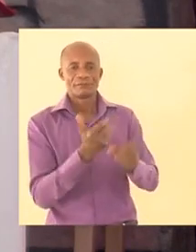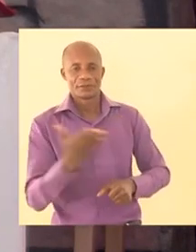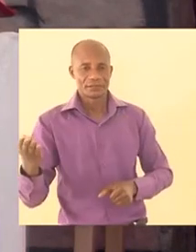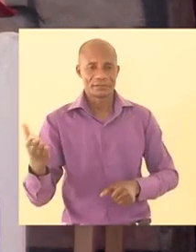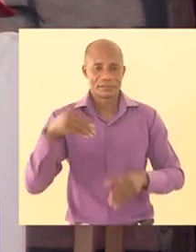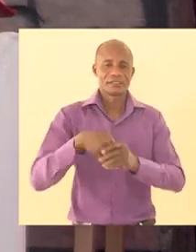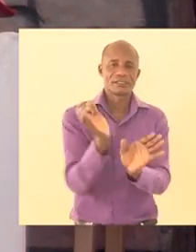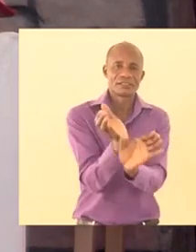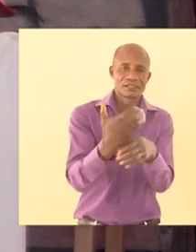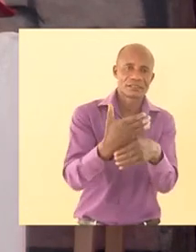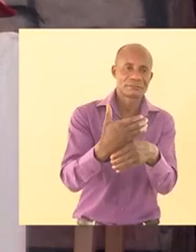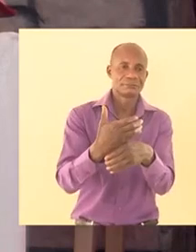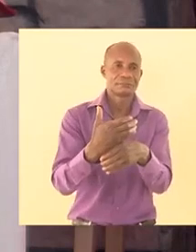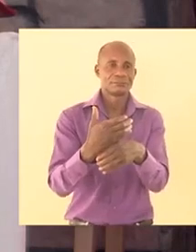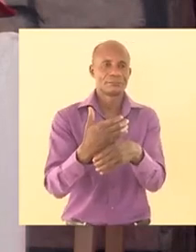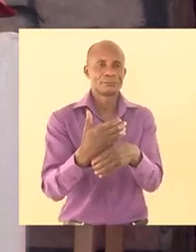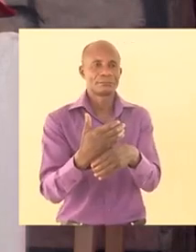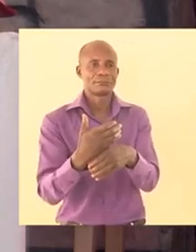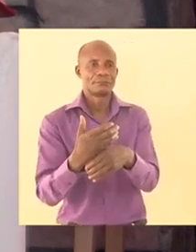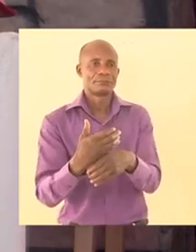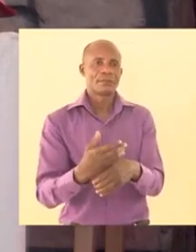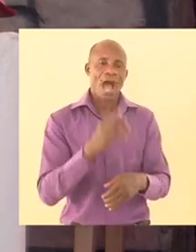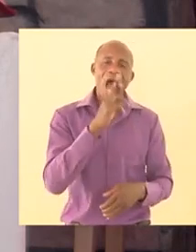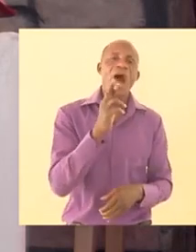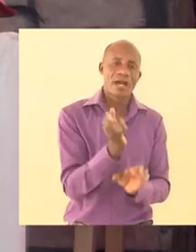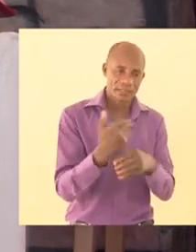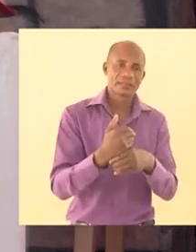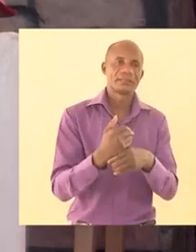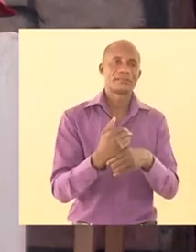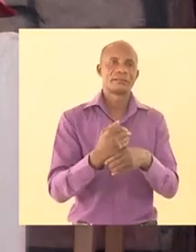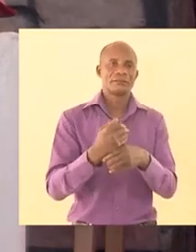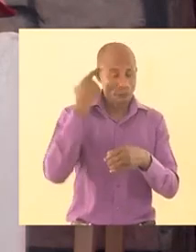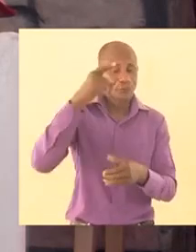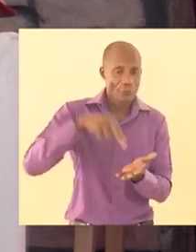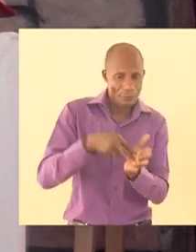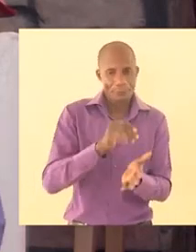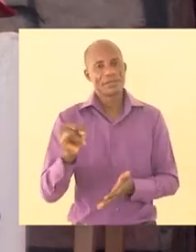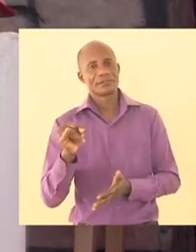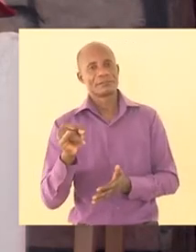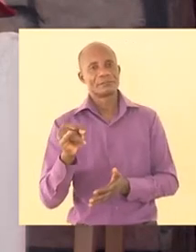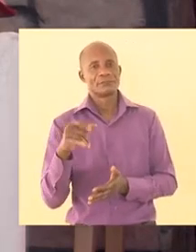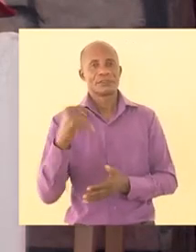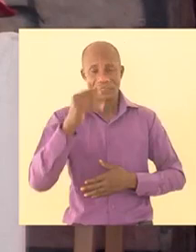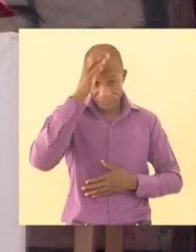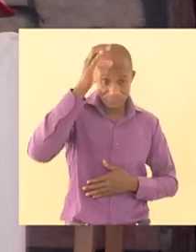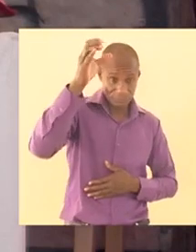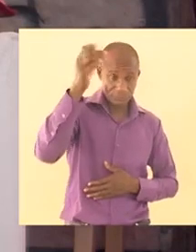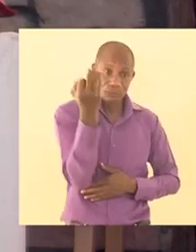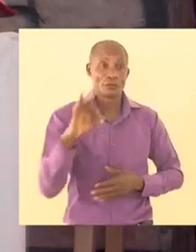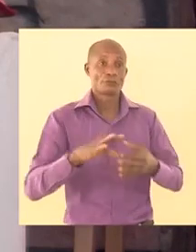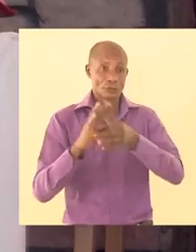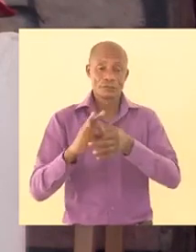Everything in creation, almost everything in creation, are created in couples. And the concept of